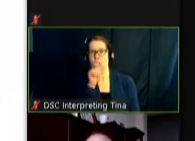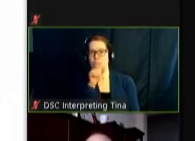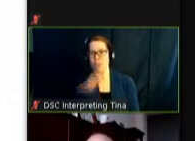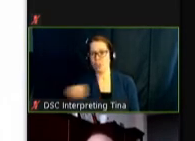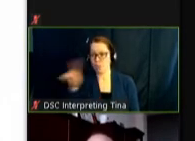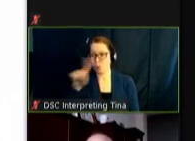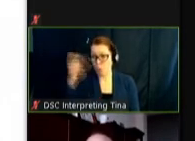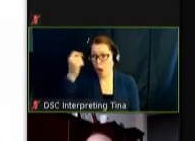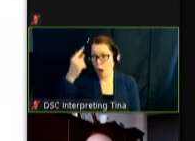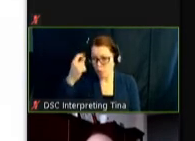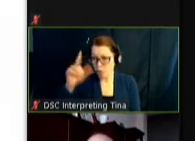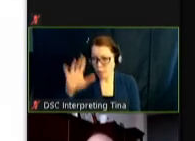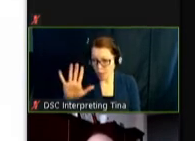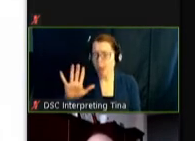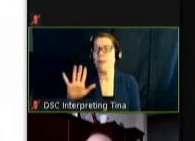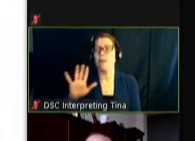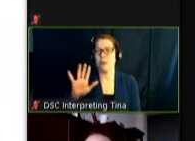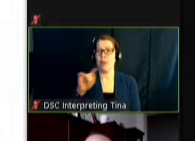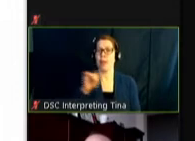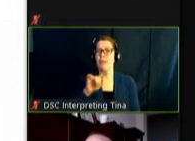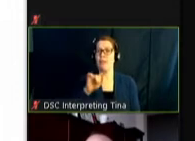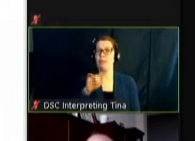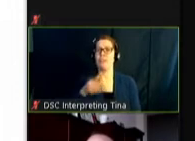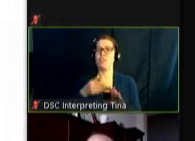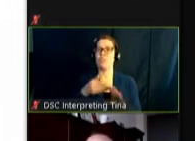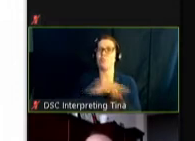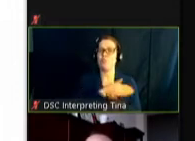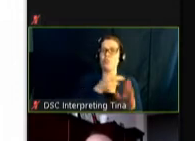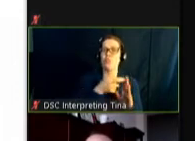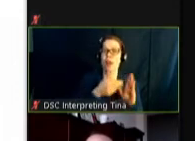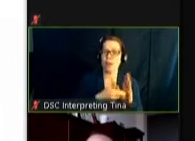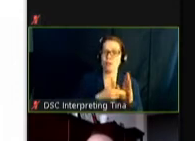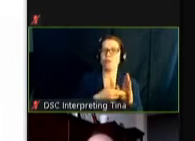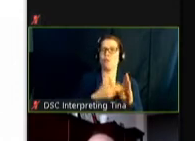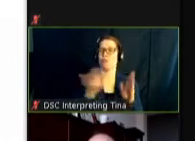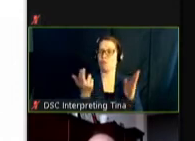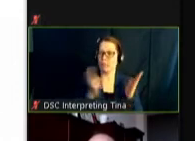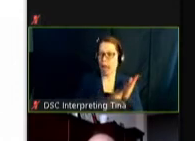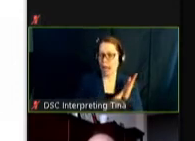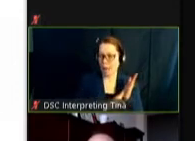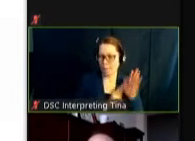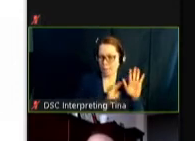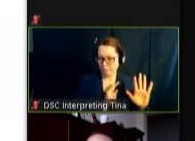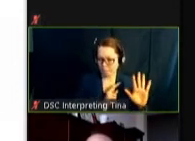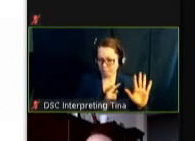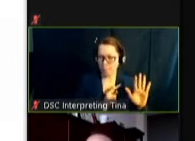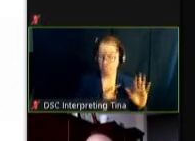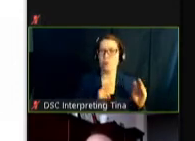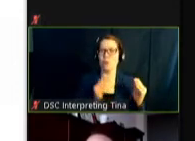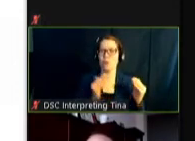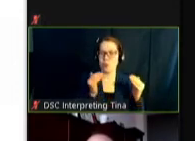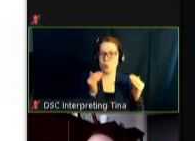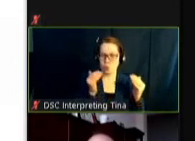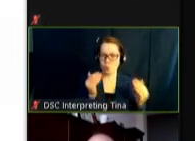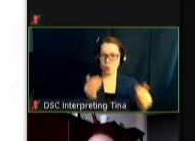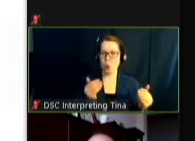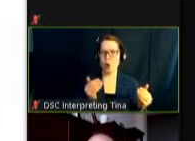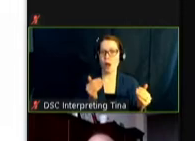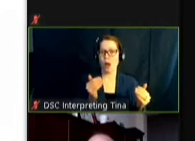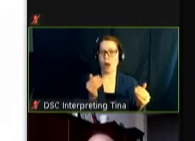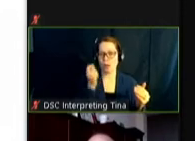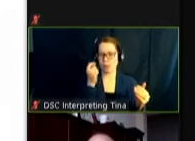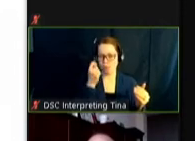everybody understands that, again, this is pre-registration. Let's get you in there. Let's go ahead and make sure